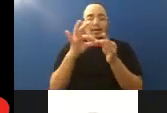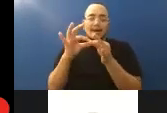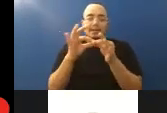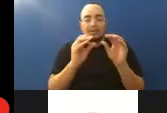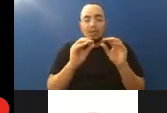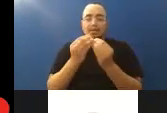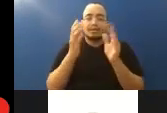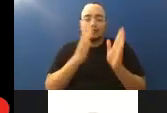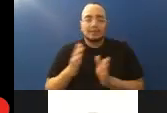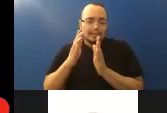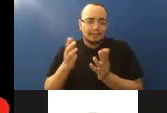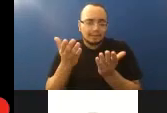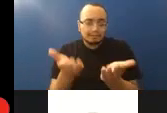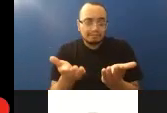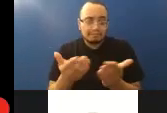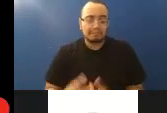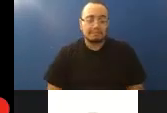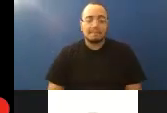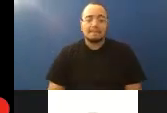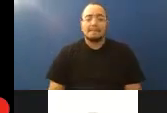What do you want from men in organizing spaces?